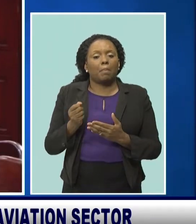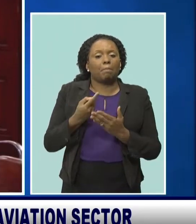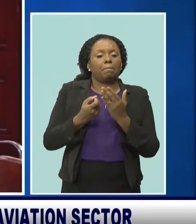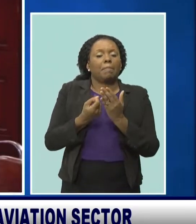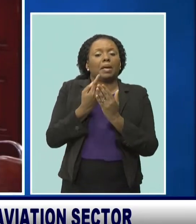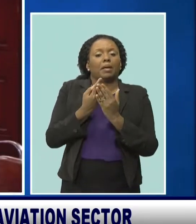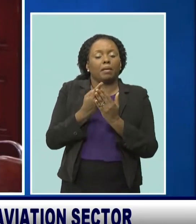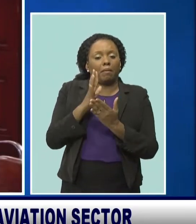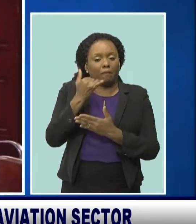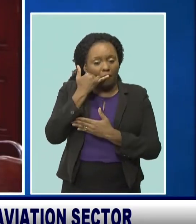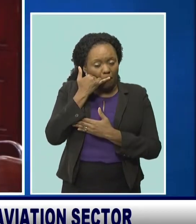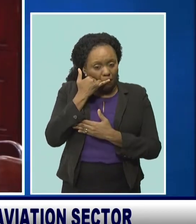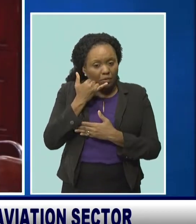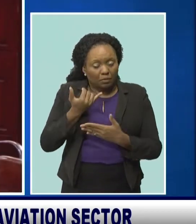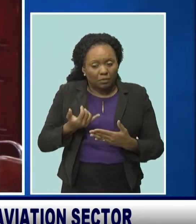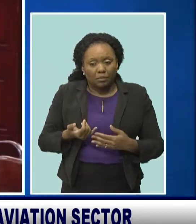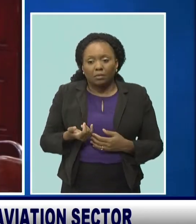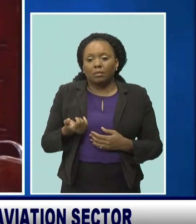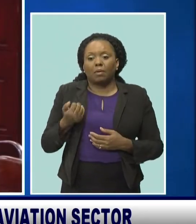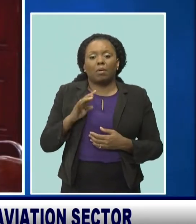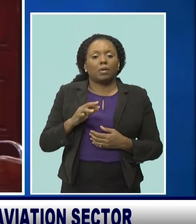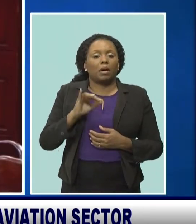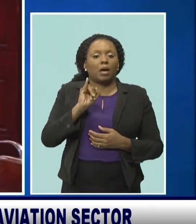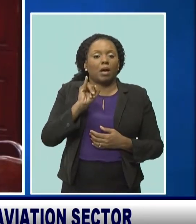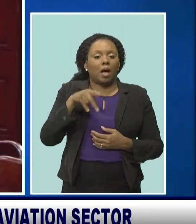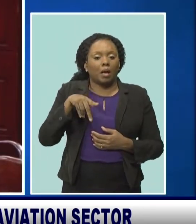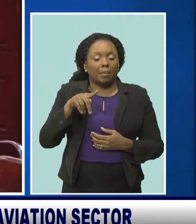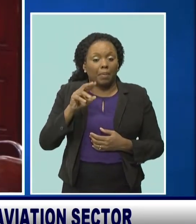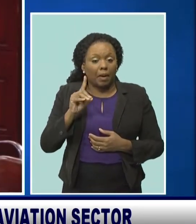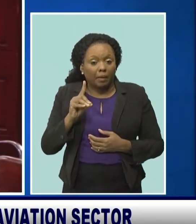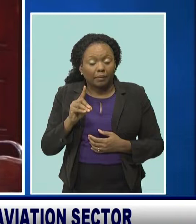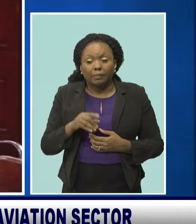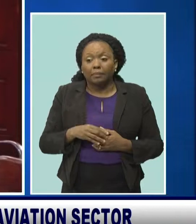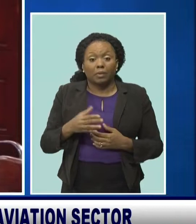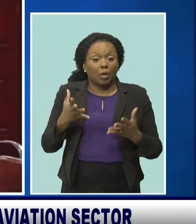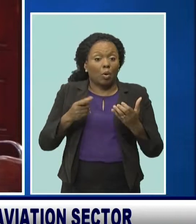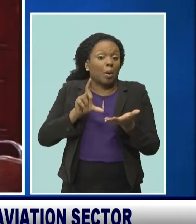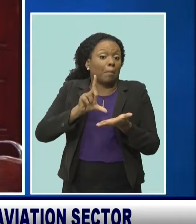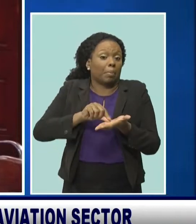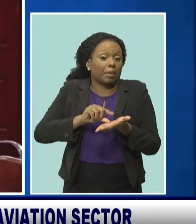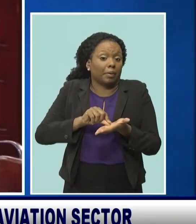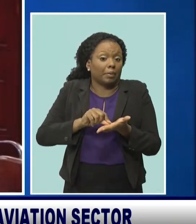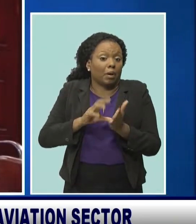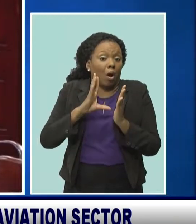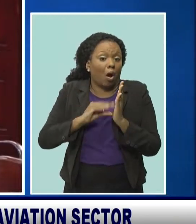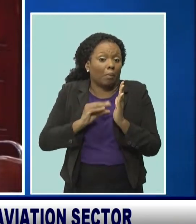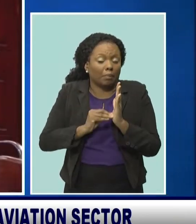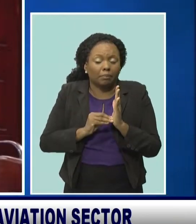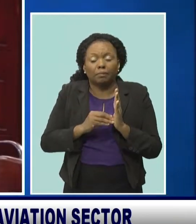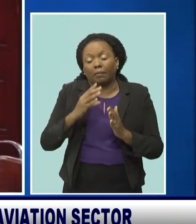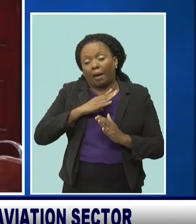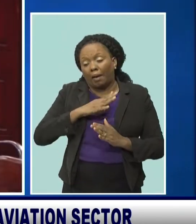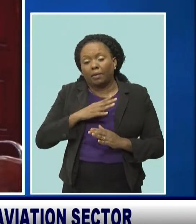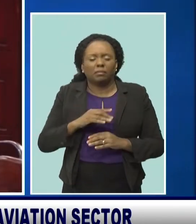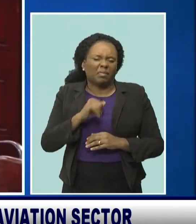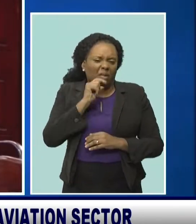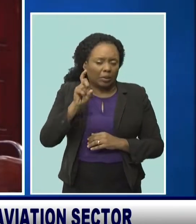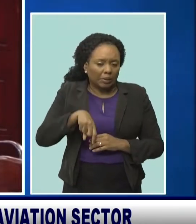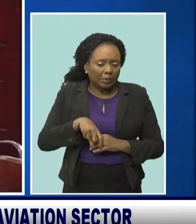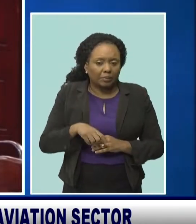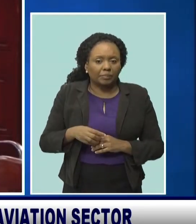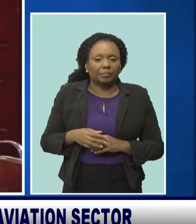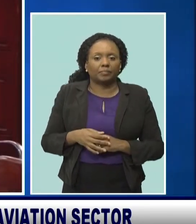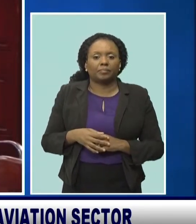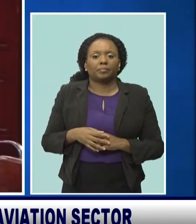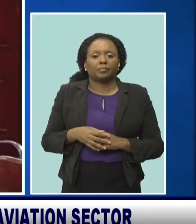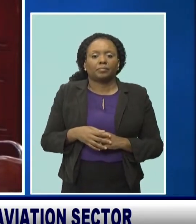somewhere. If you choose to print it, that's entirely up to you, but you do not have to. And you can